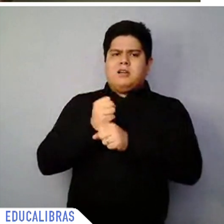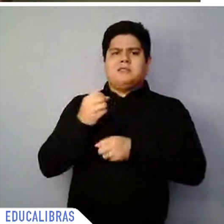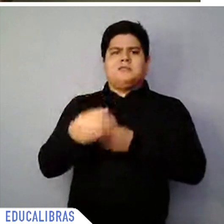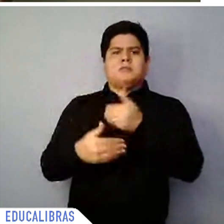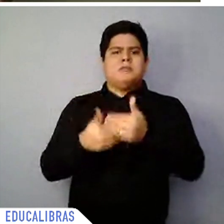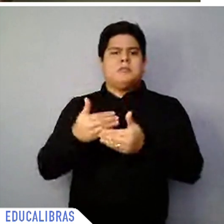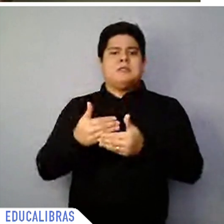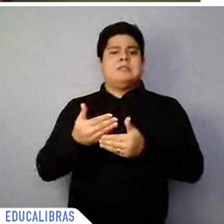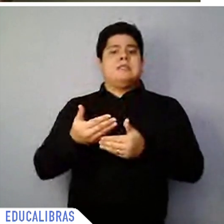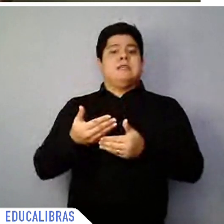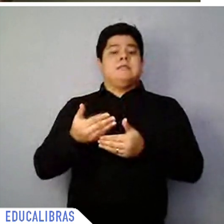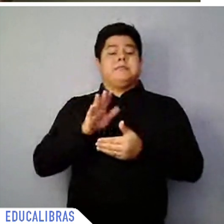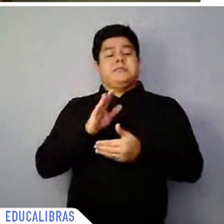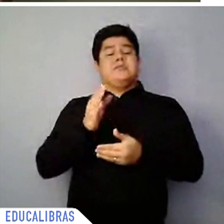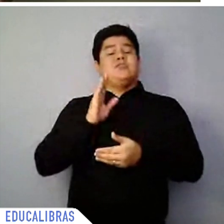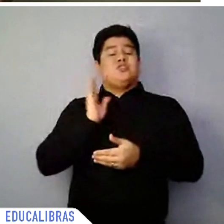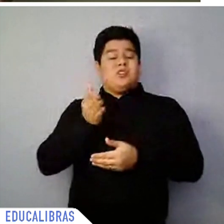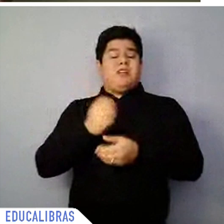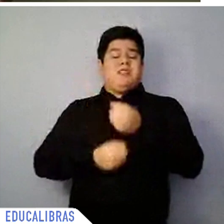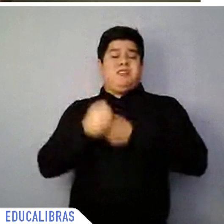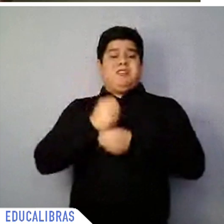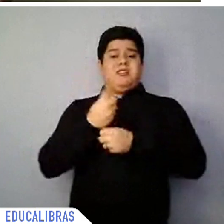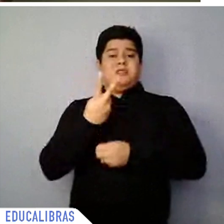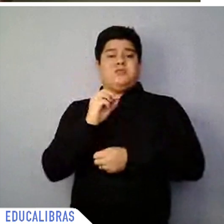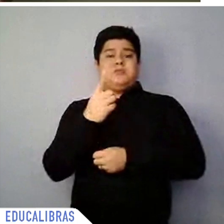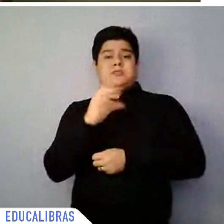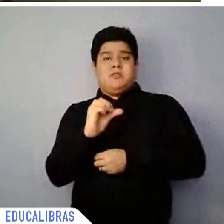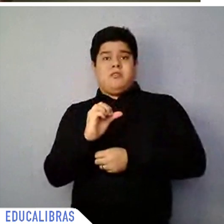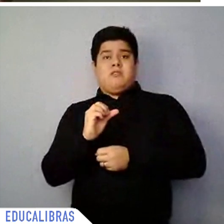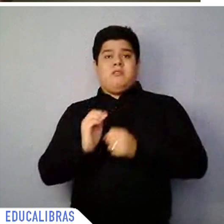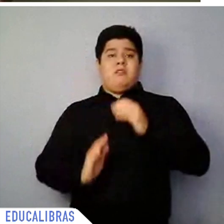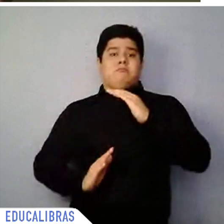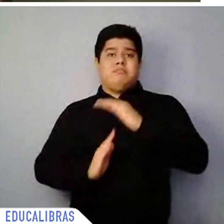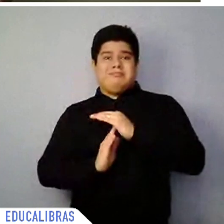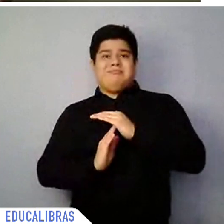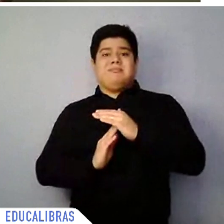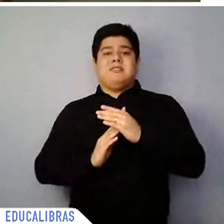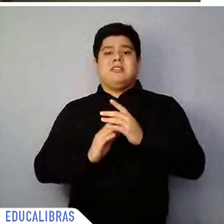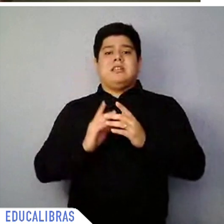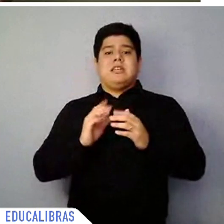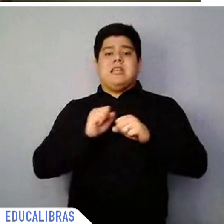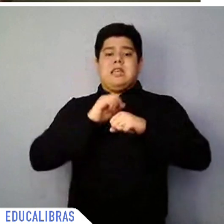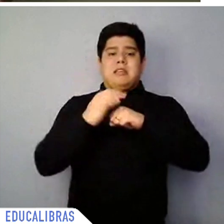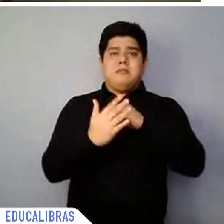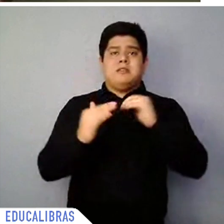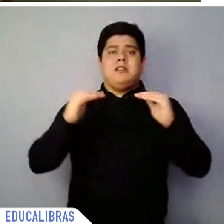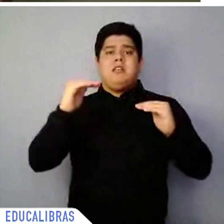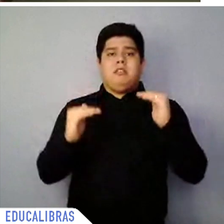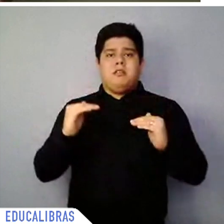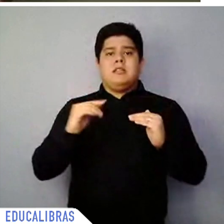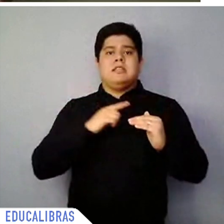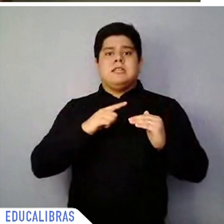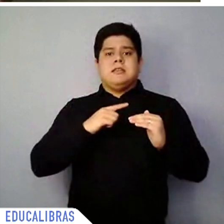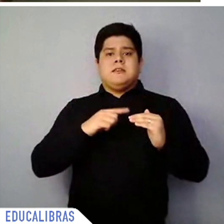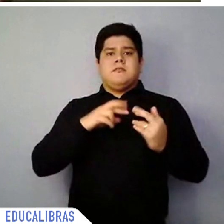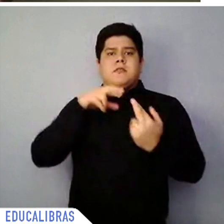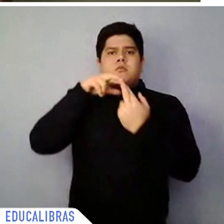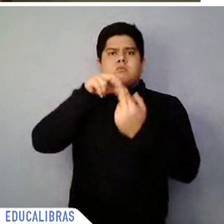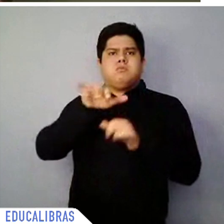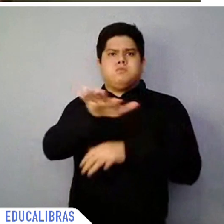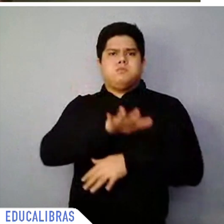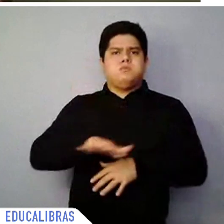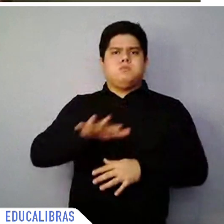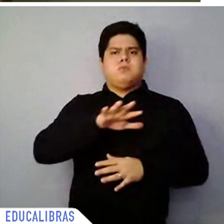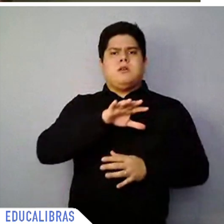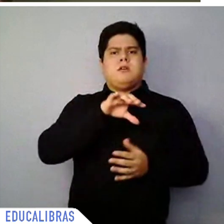Médicos. This was already interrupted in 2019. If we had that in place during the pandemic,